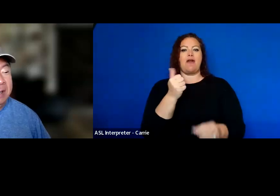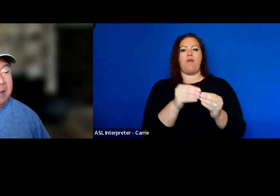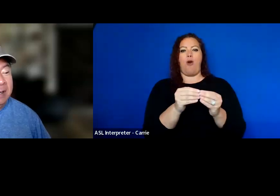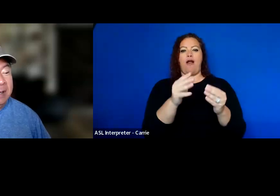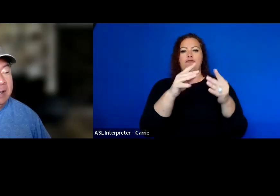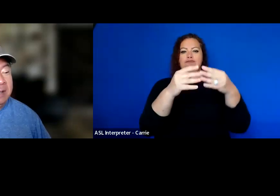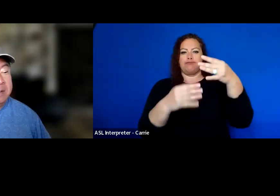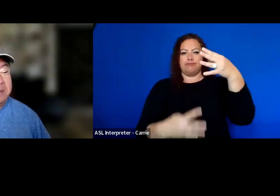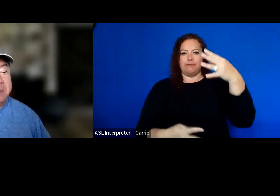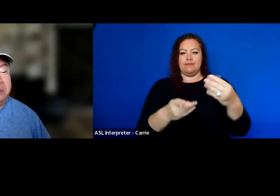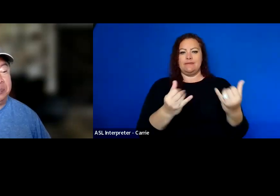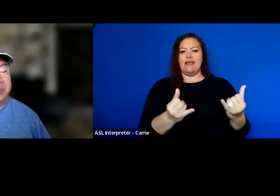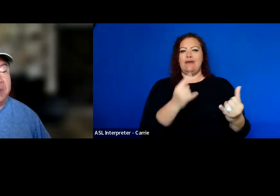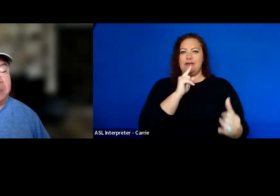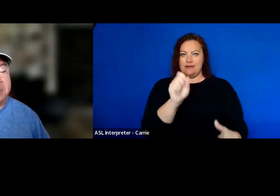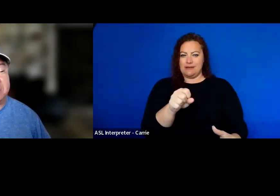Absolutely.